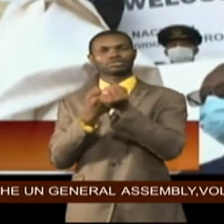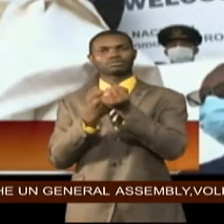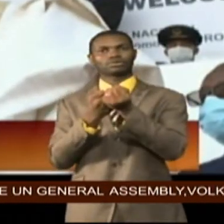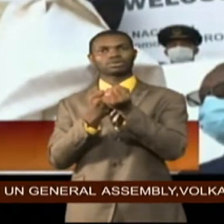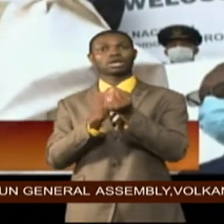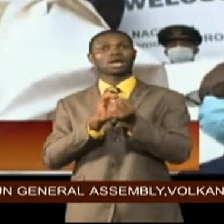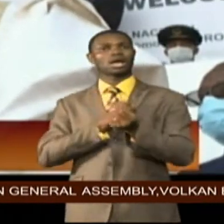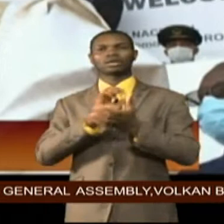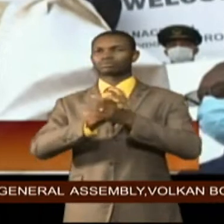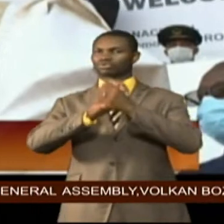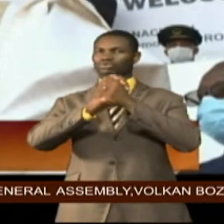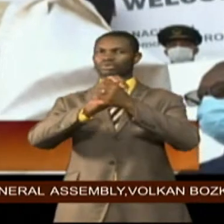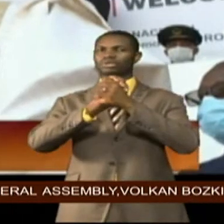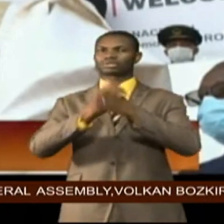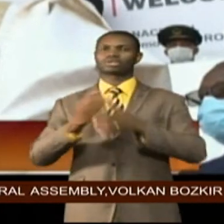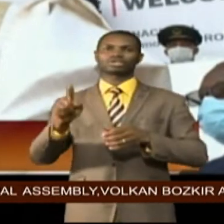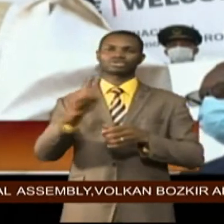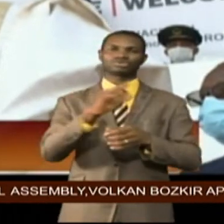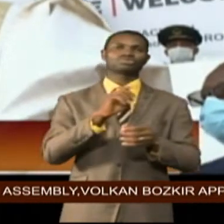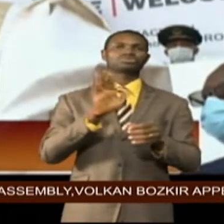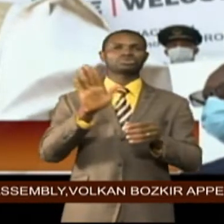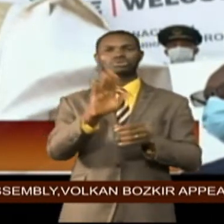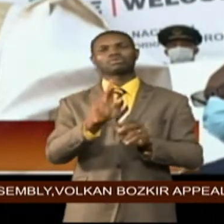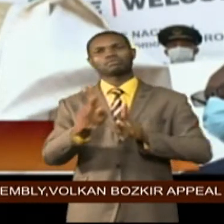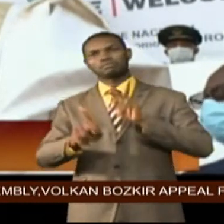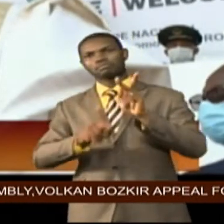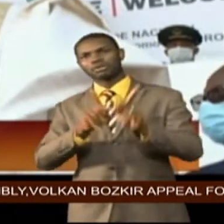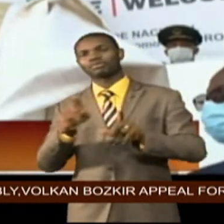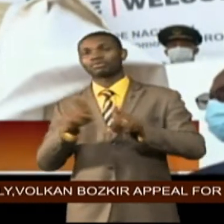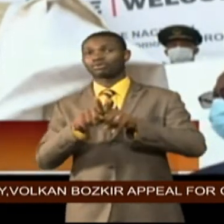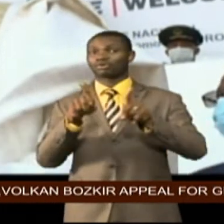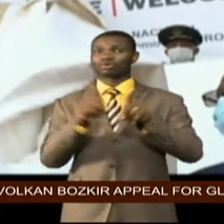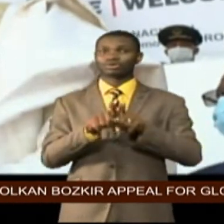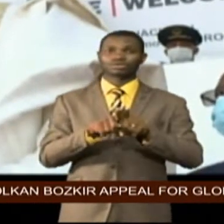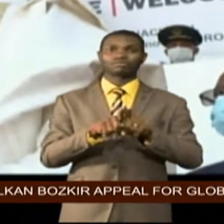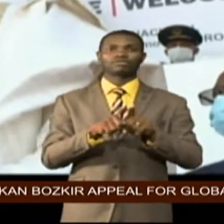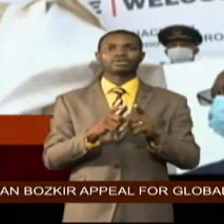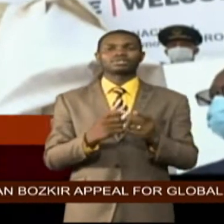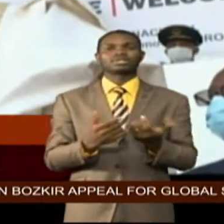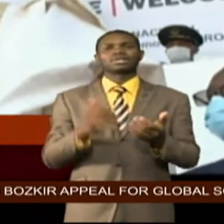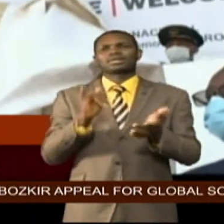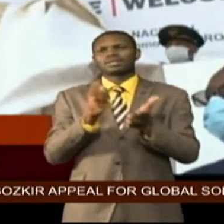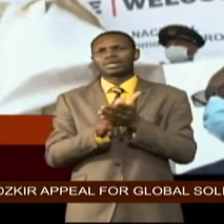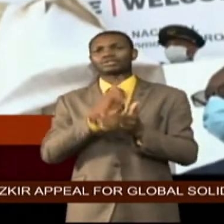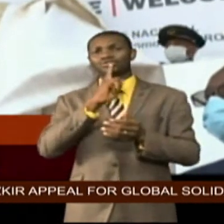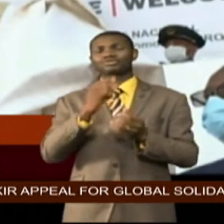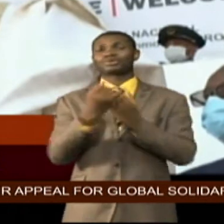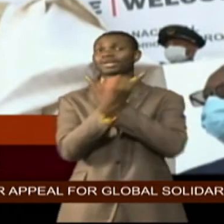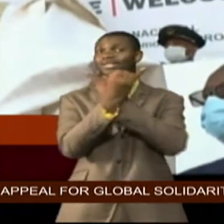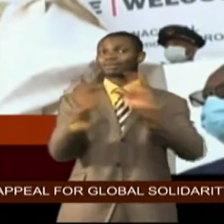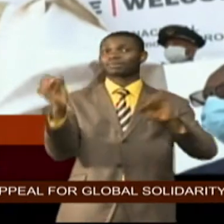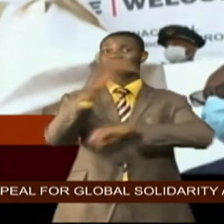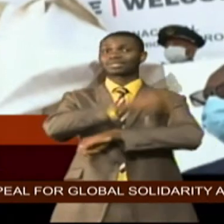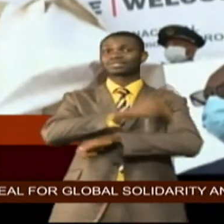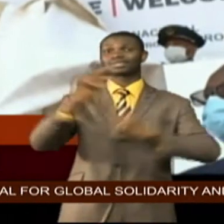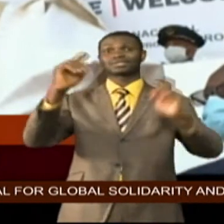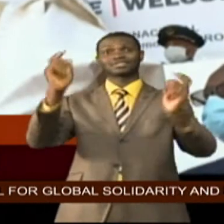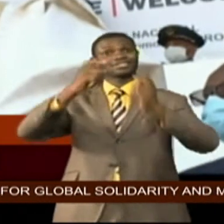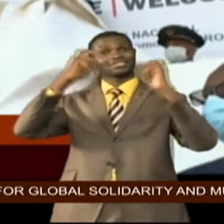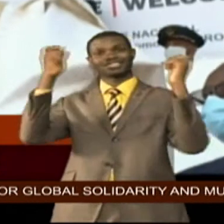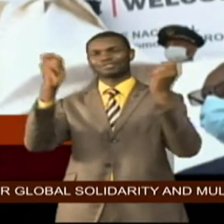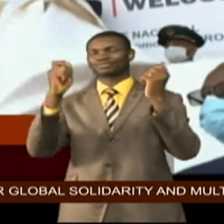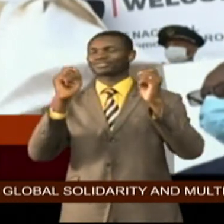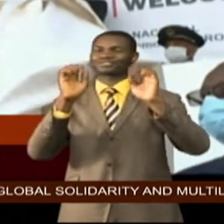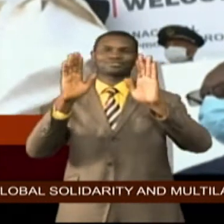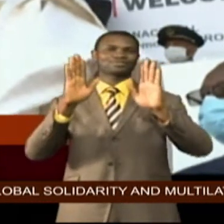you and good people of the Republic of Guinea-Bissau on your Independence Day celebration and express